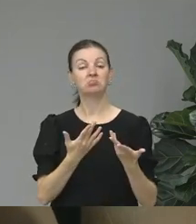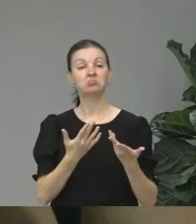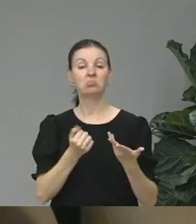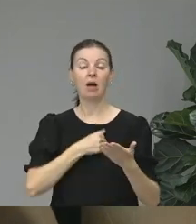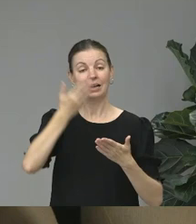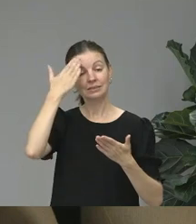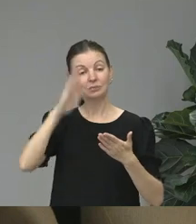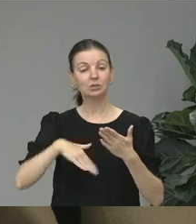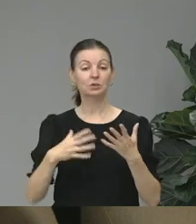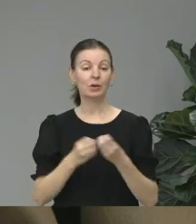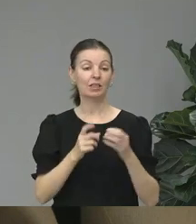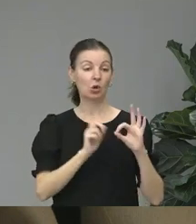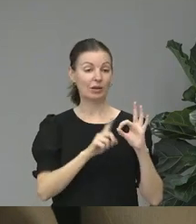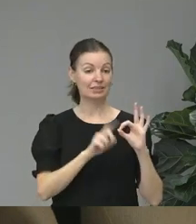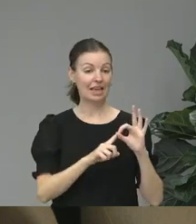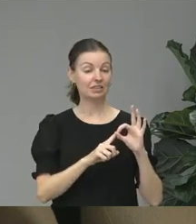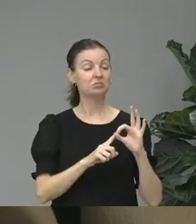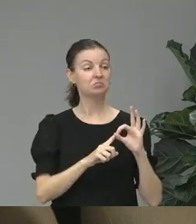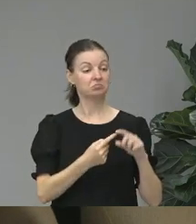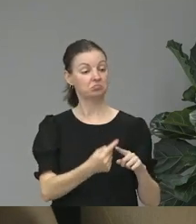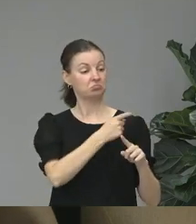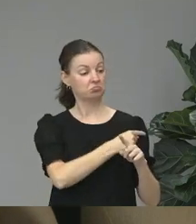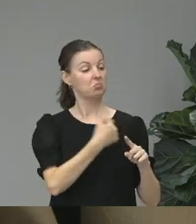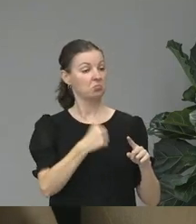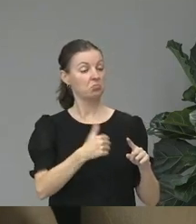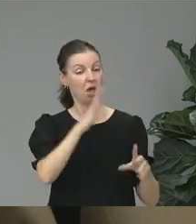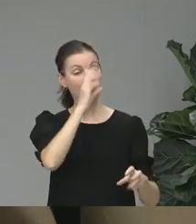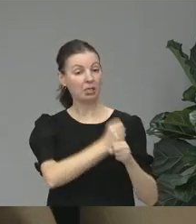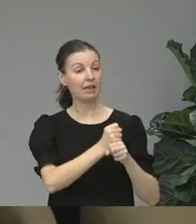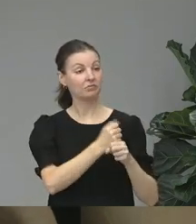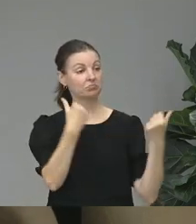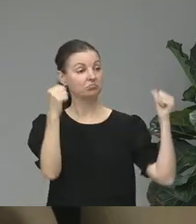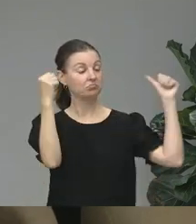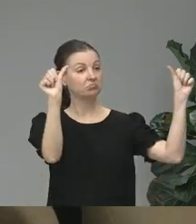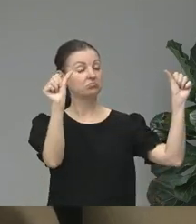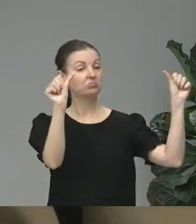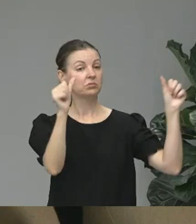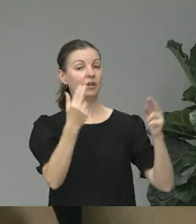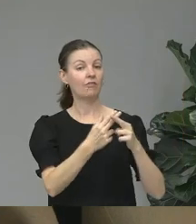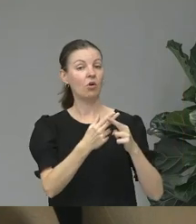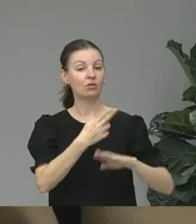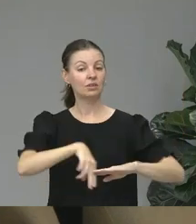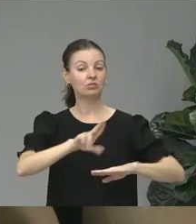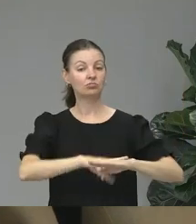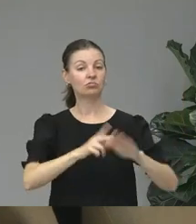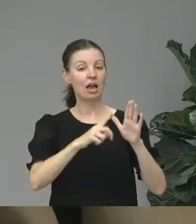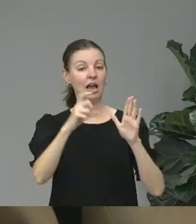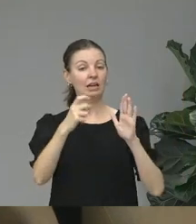experience, I believe it works, and to have a federal